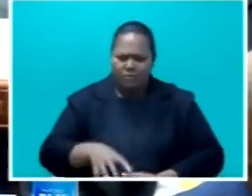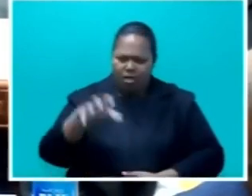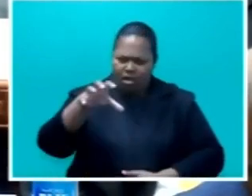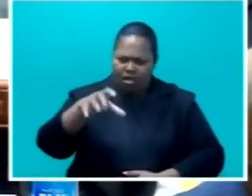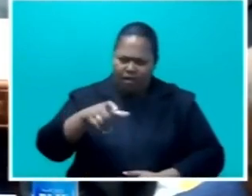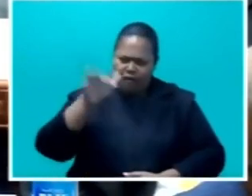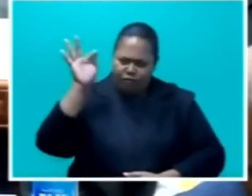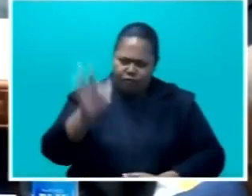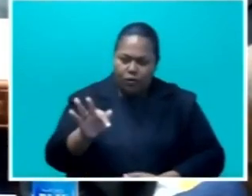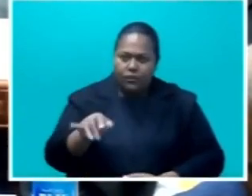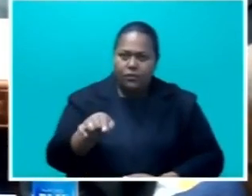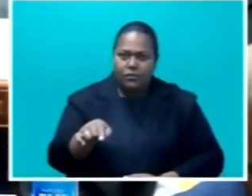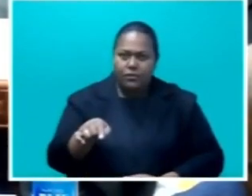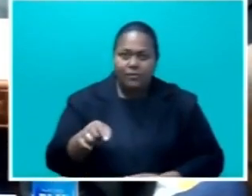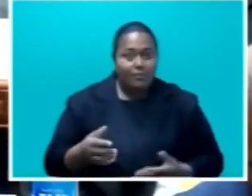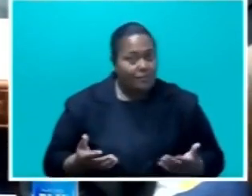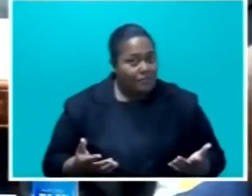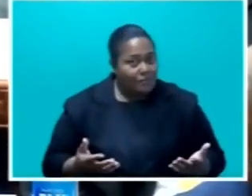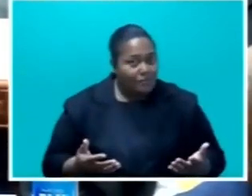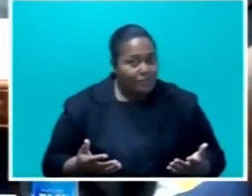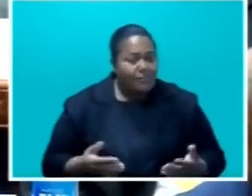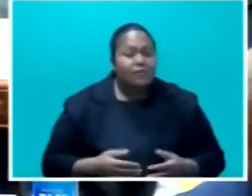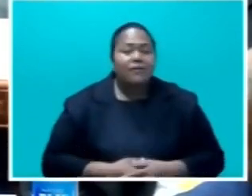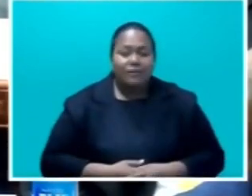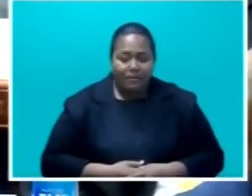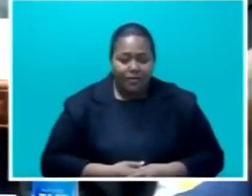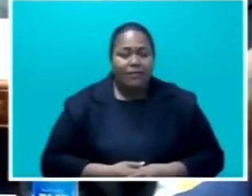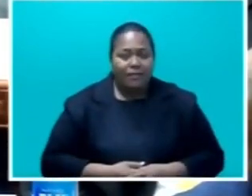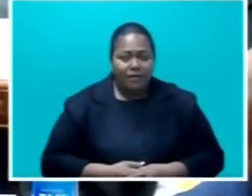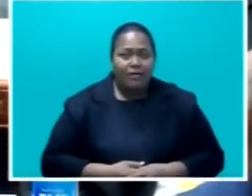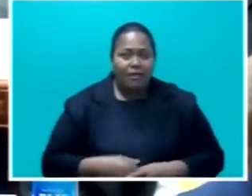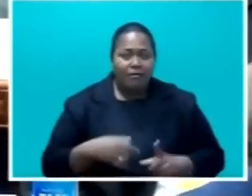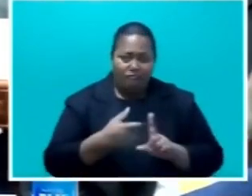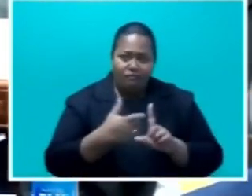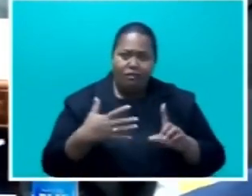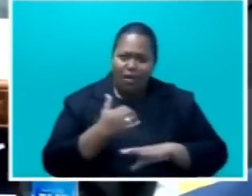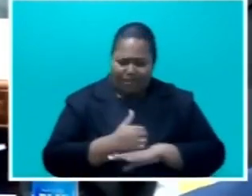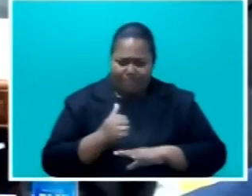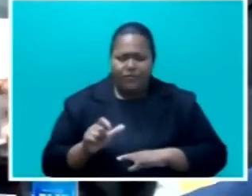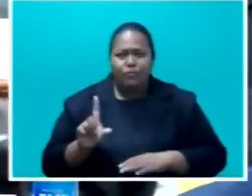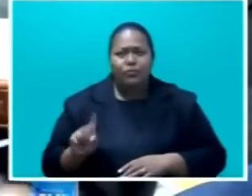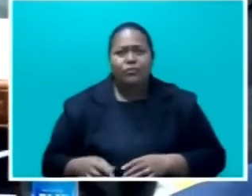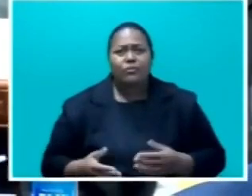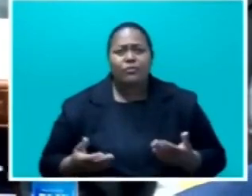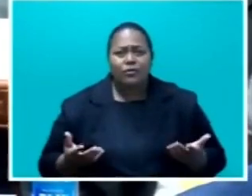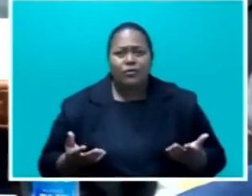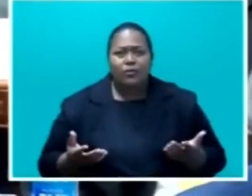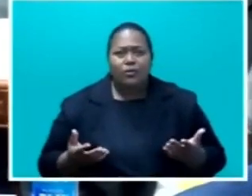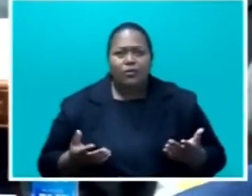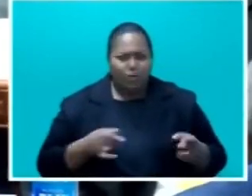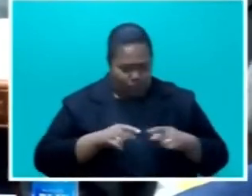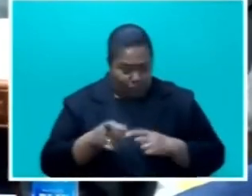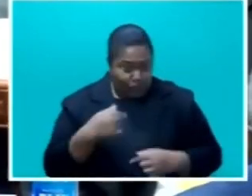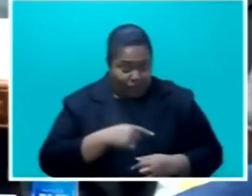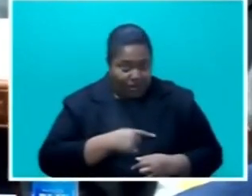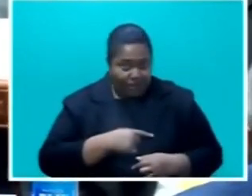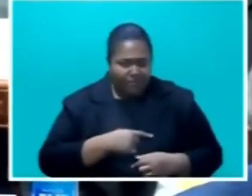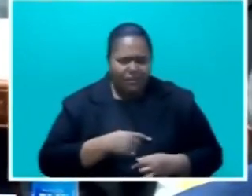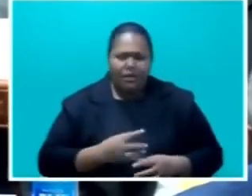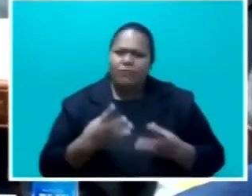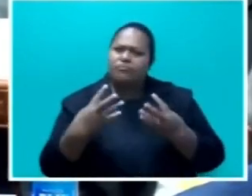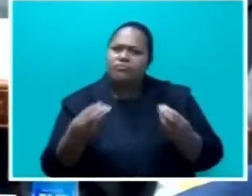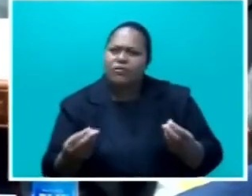intimidation and persecution of dissenting voices, such as many of ours now sitting on this side of the